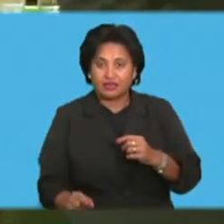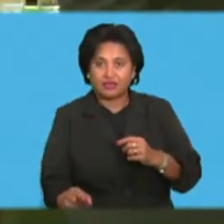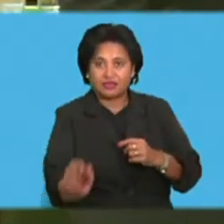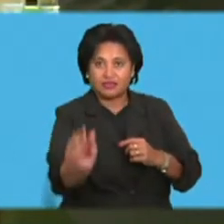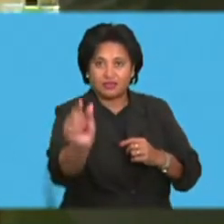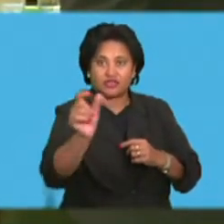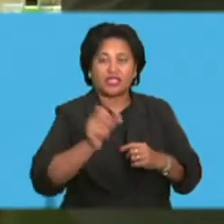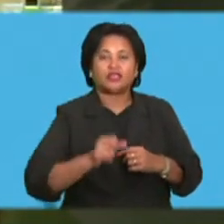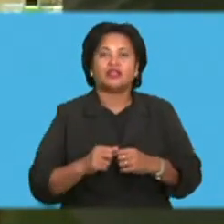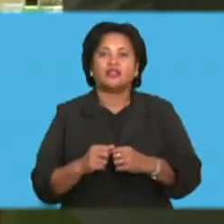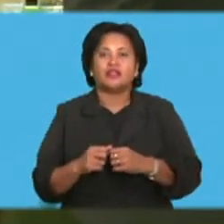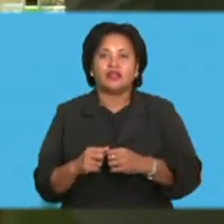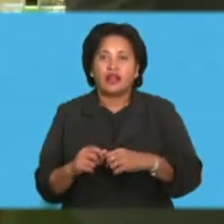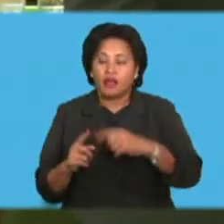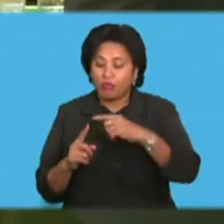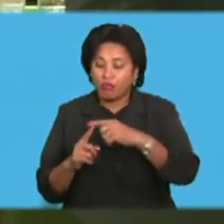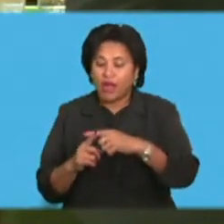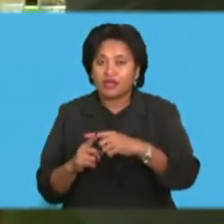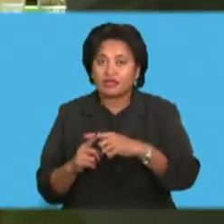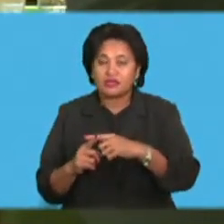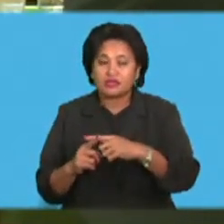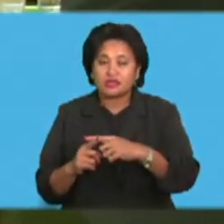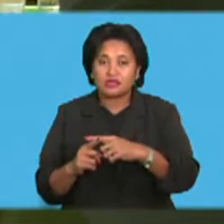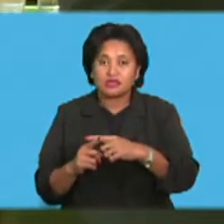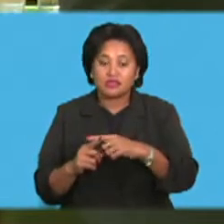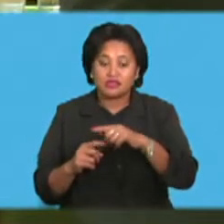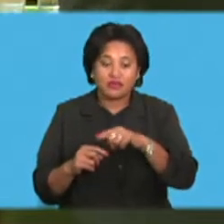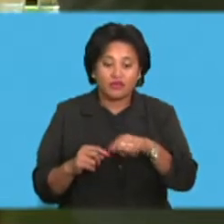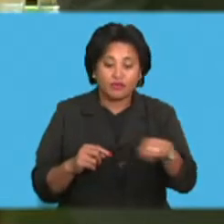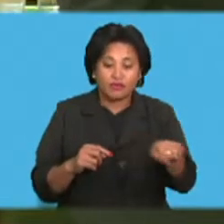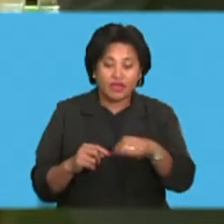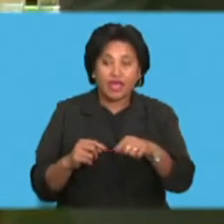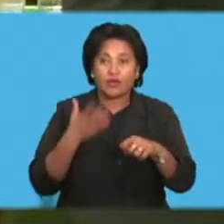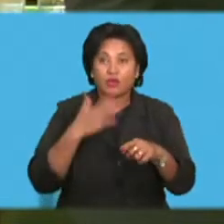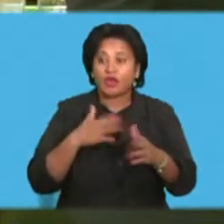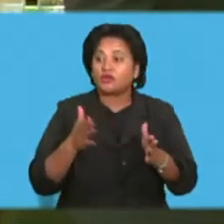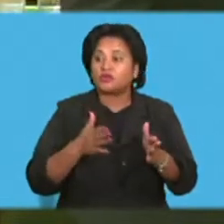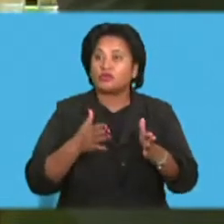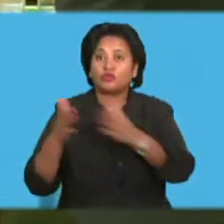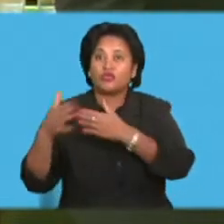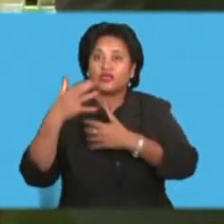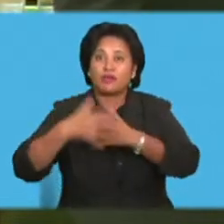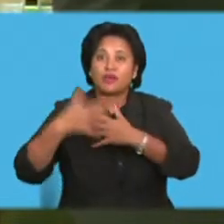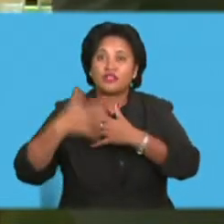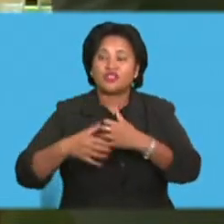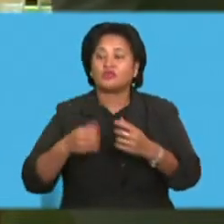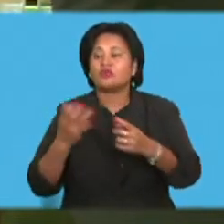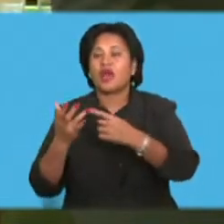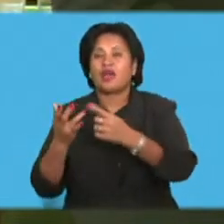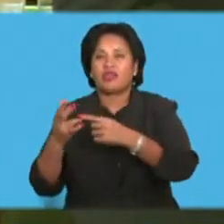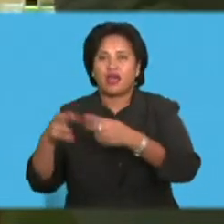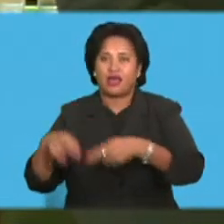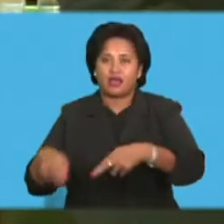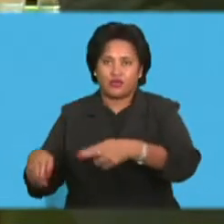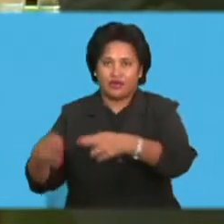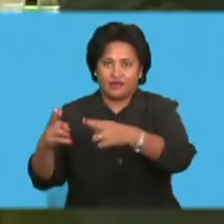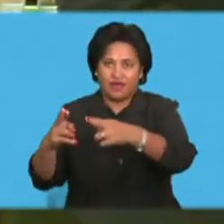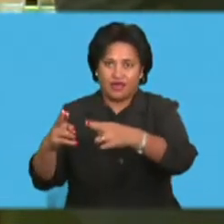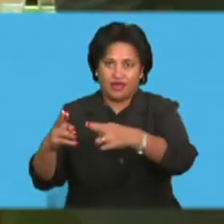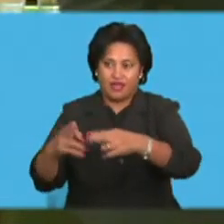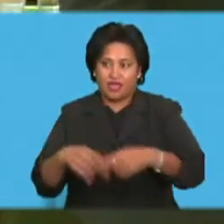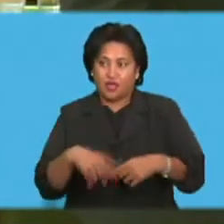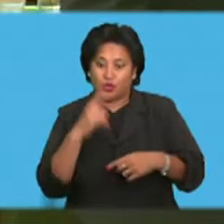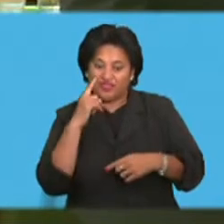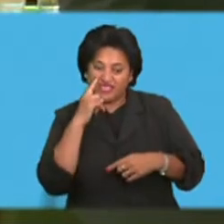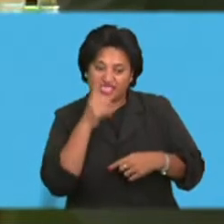and also if we could move the dredger to Galenga area to dredge Galenga River as well. We have identified these